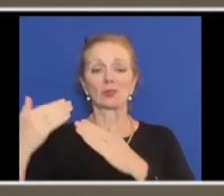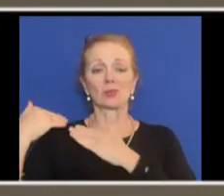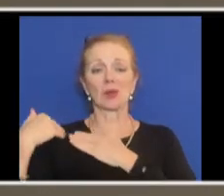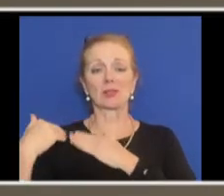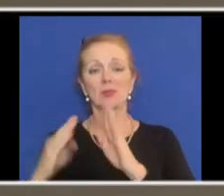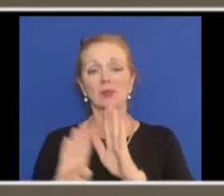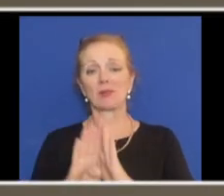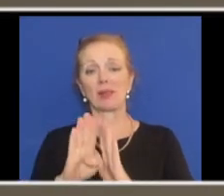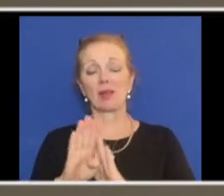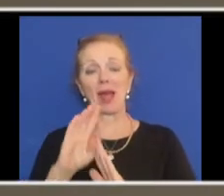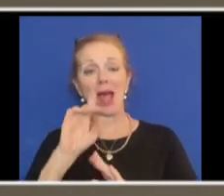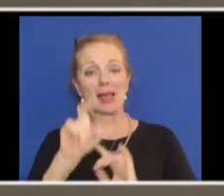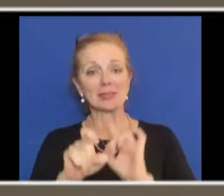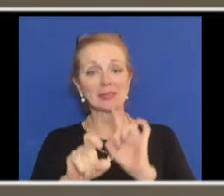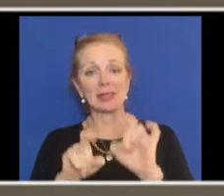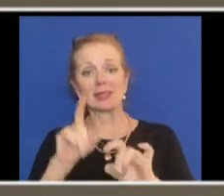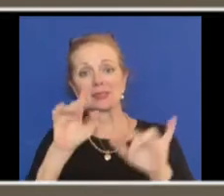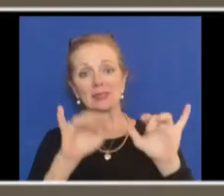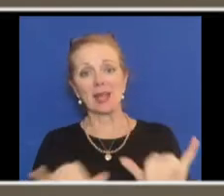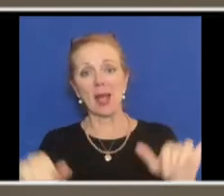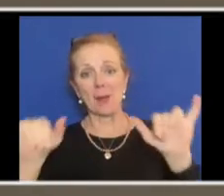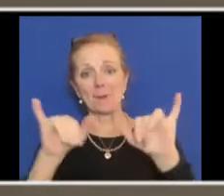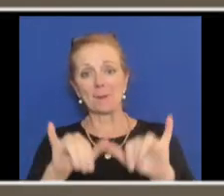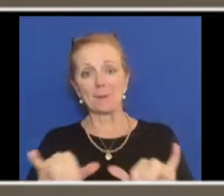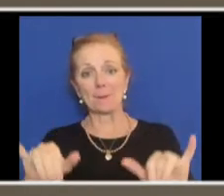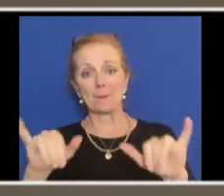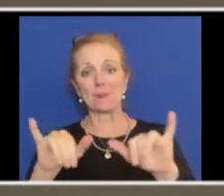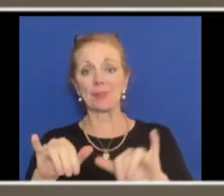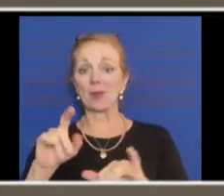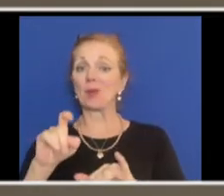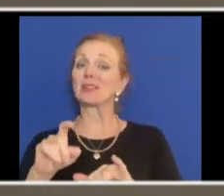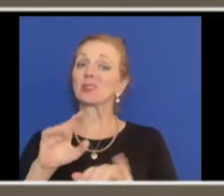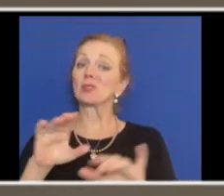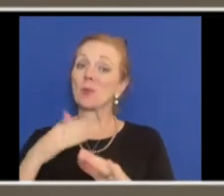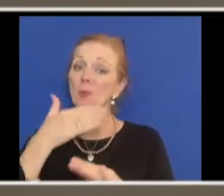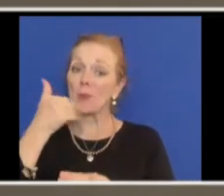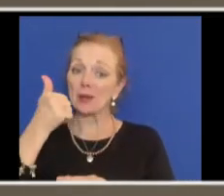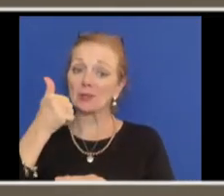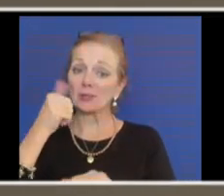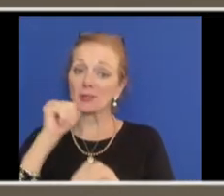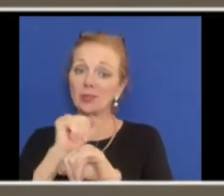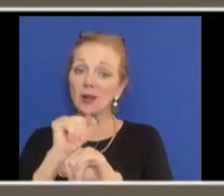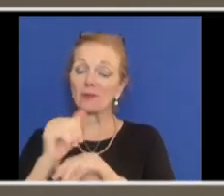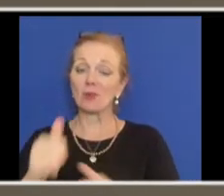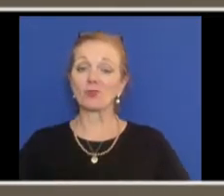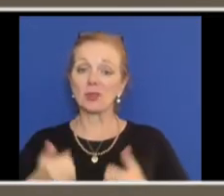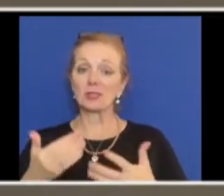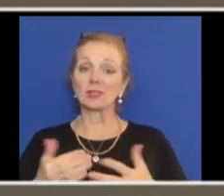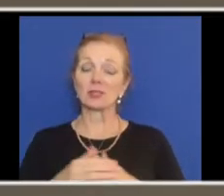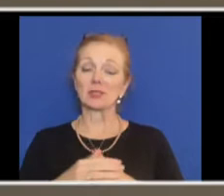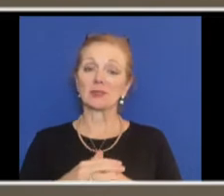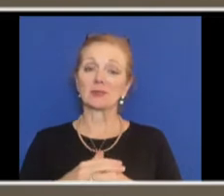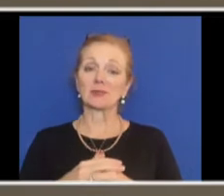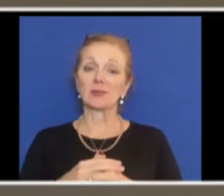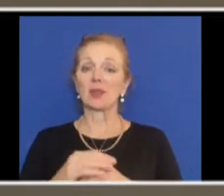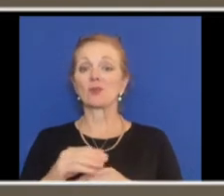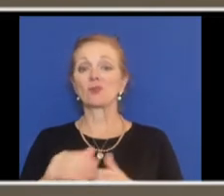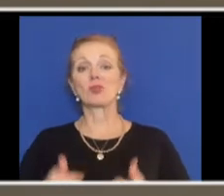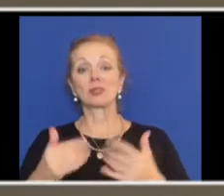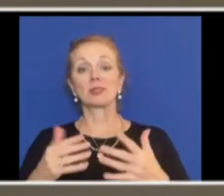and we have to um to just do a better job for our residents the residents of Mallard